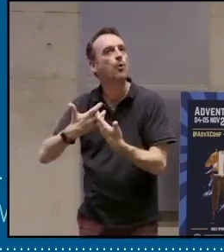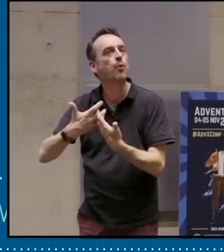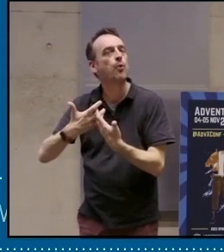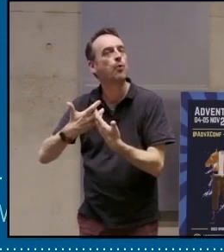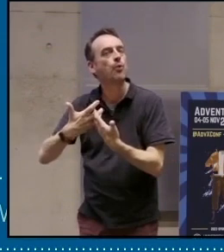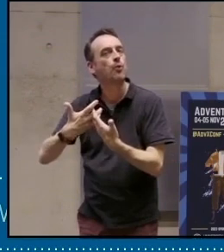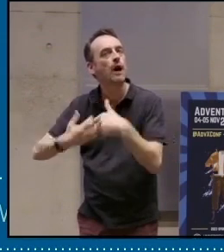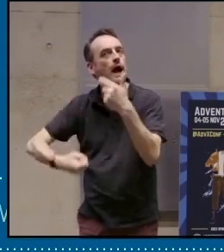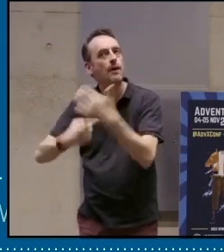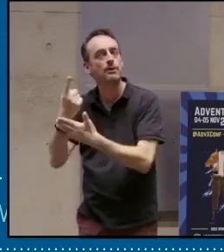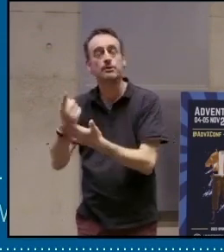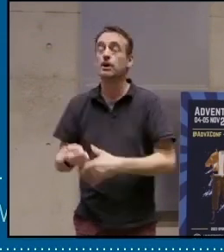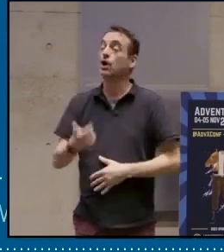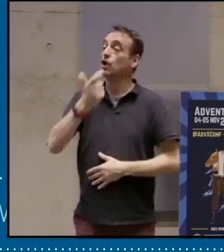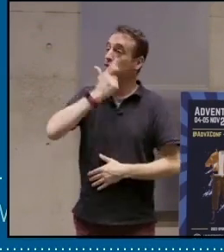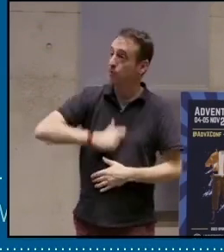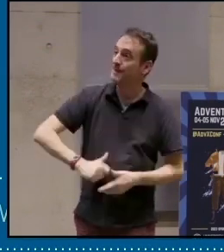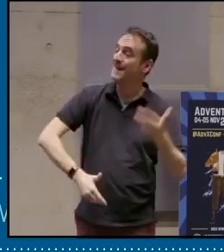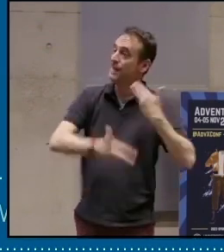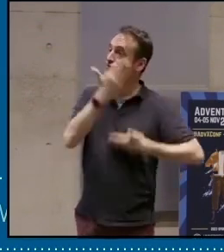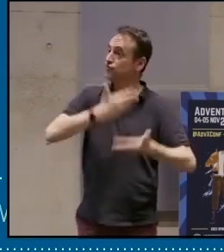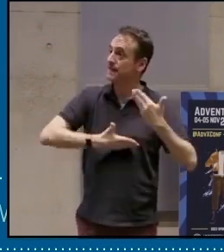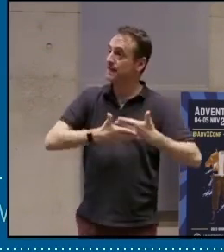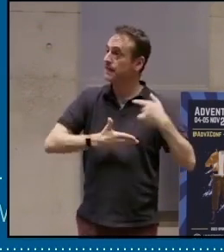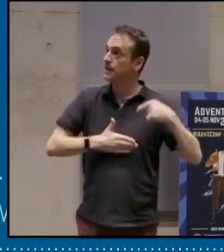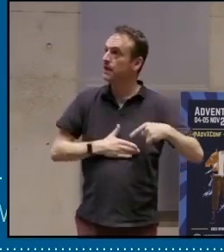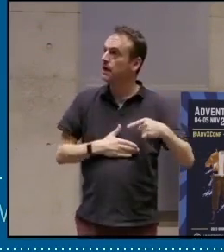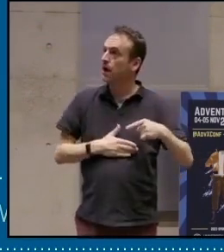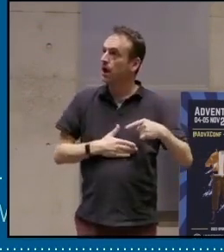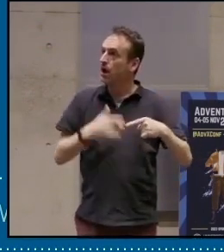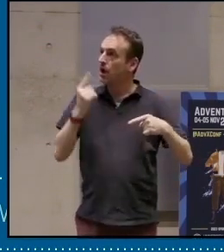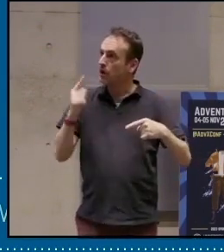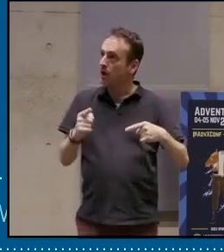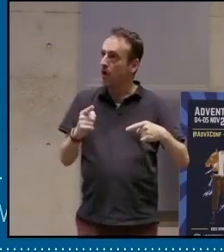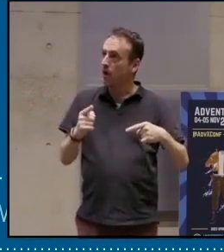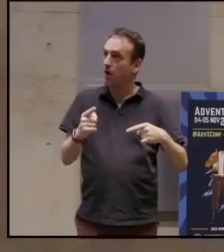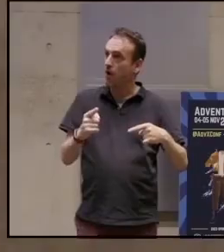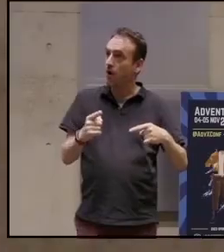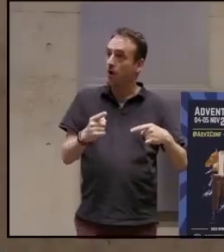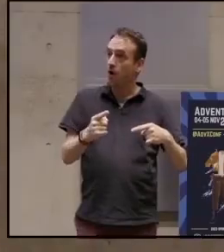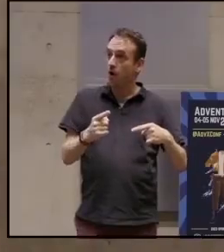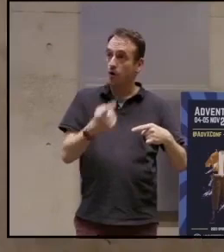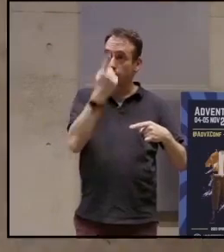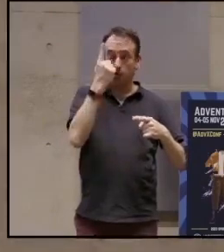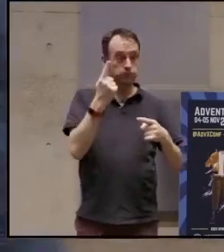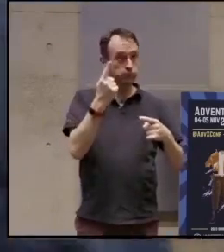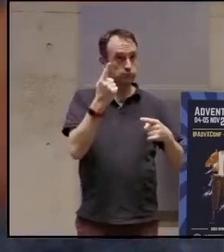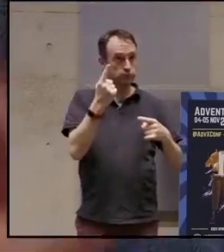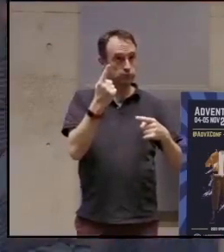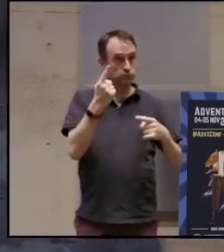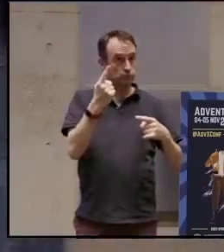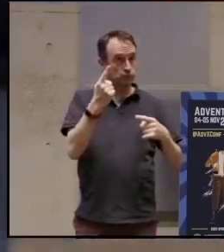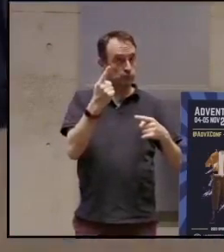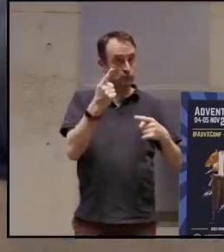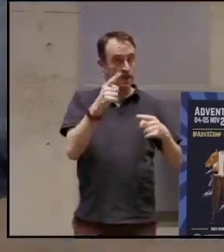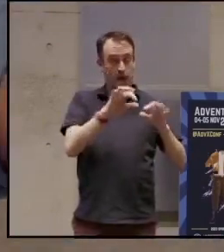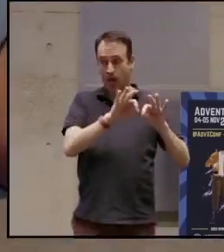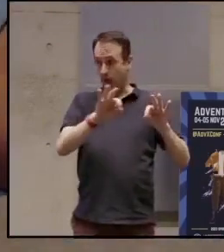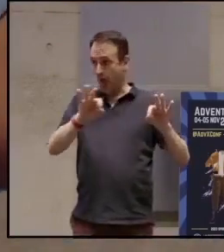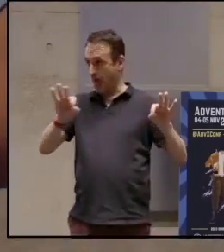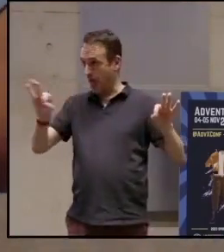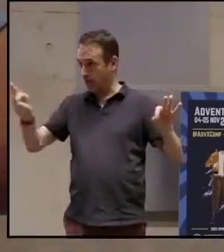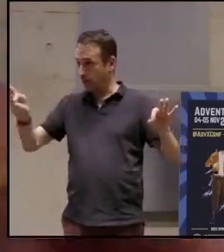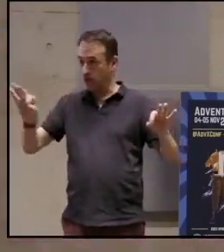Human history, in my opinion, is not a single unbroken line from dropping out of trees to eat some fermented fruit straight through to Beat